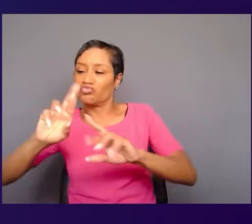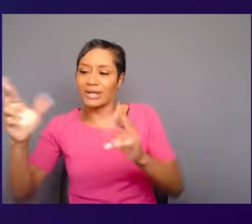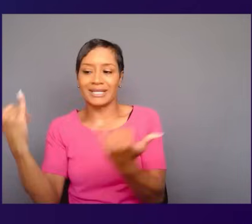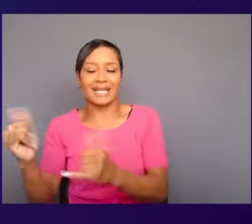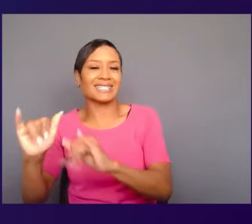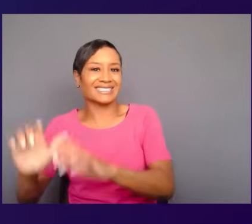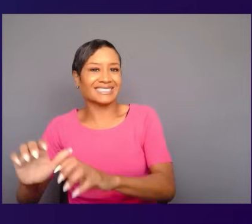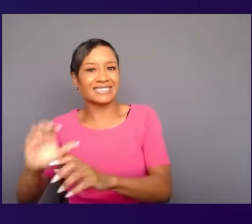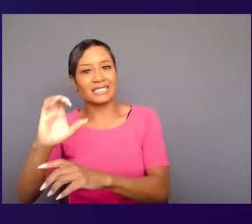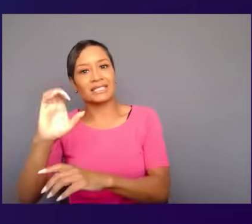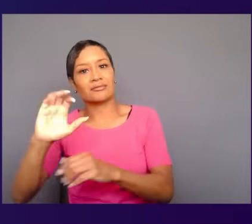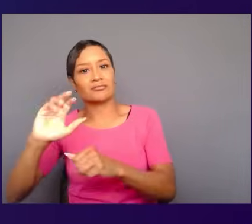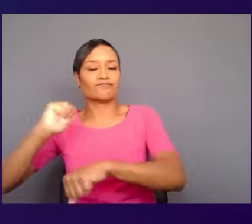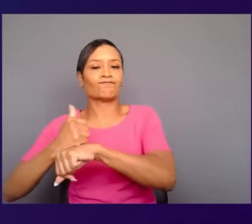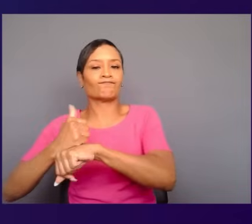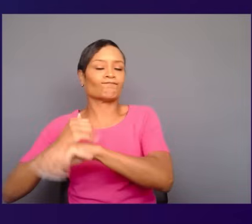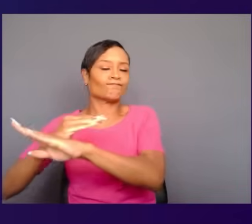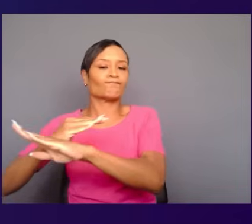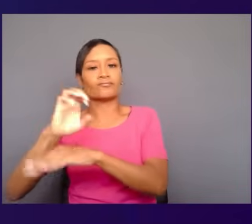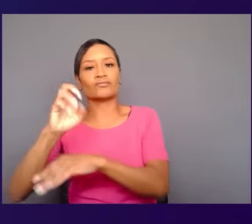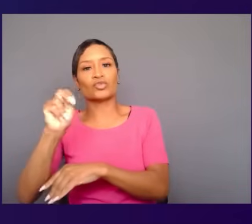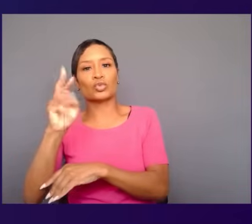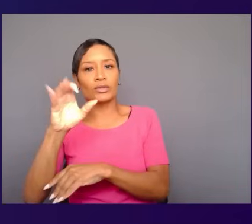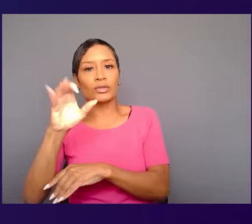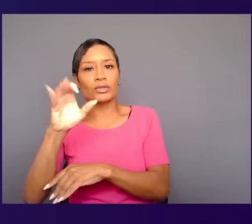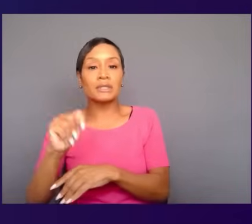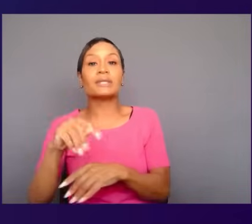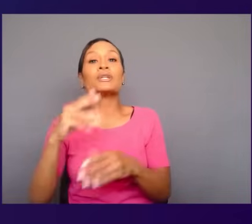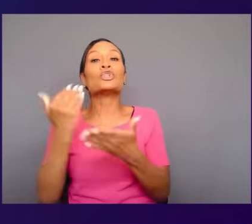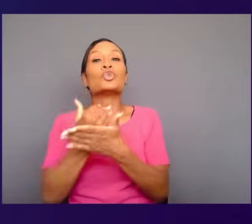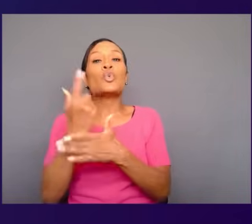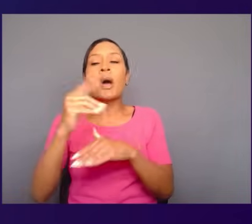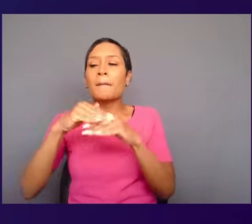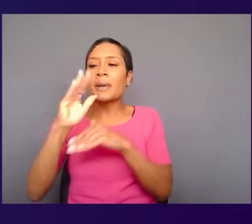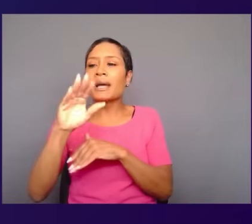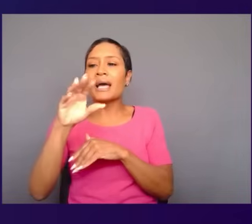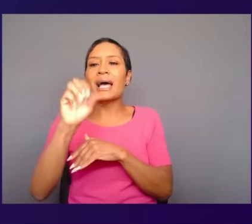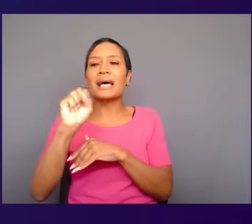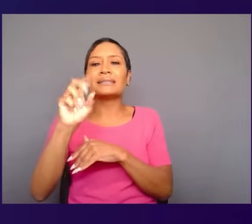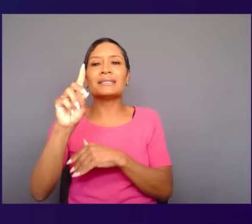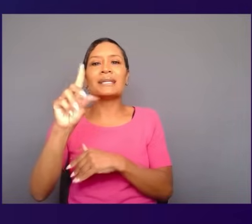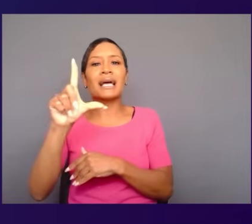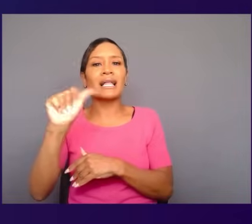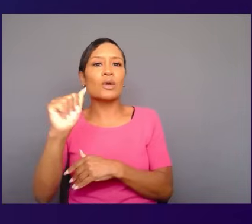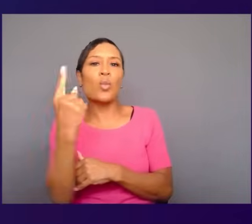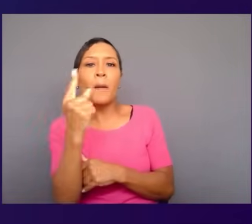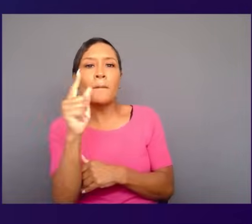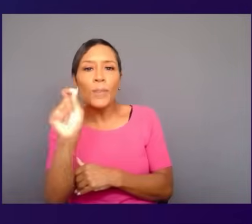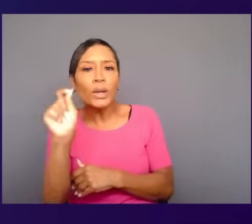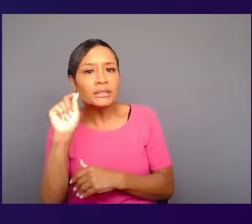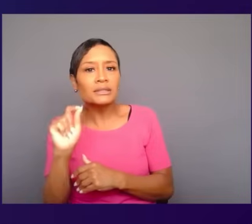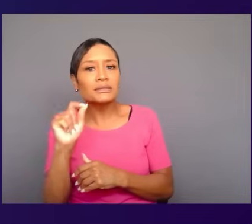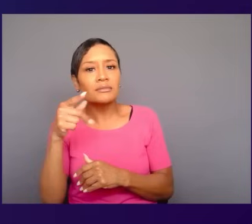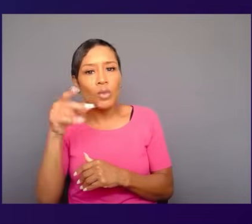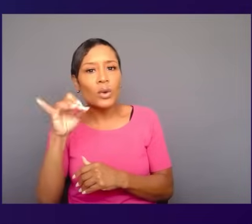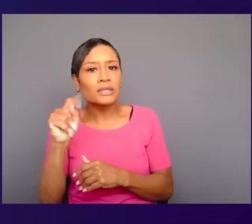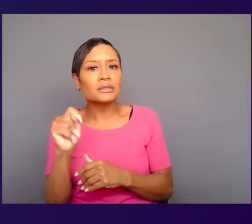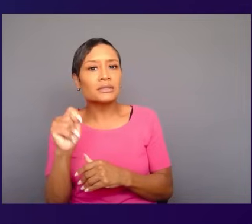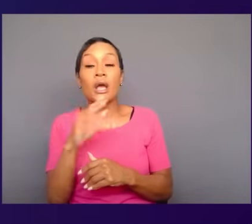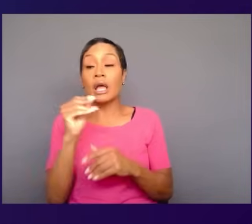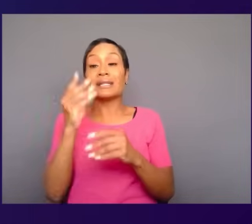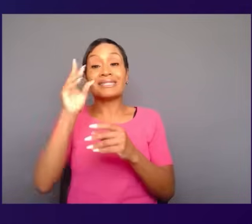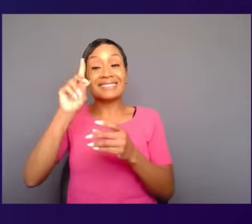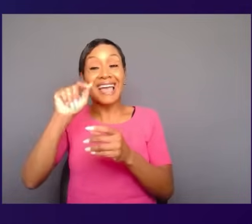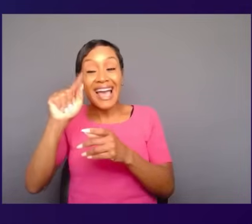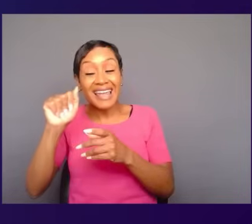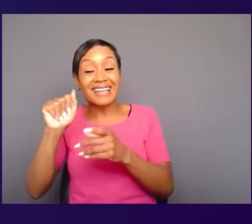encrypt your data in transit. The new minimum is TLS 1.2. And you know, data is encrypted at before it's stored at